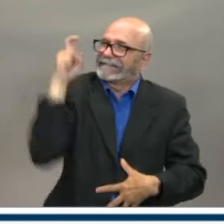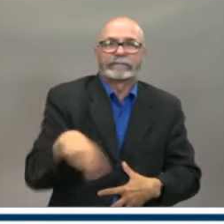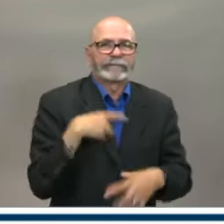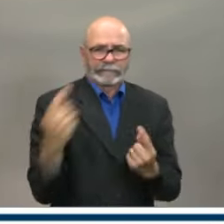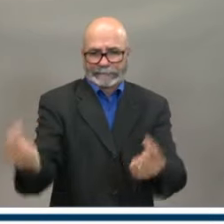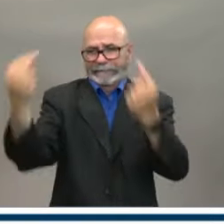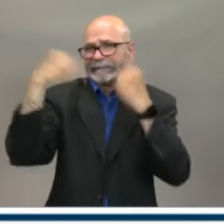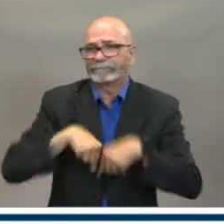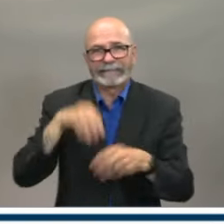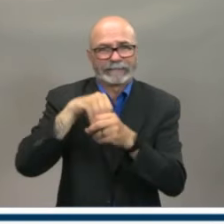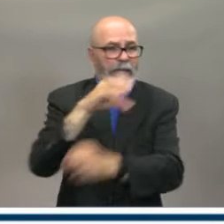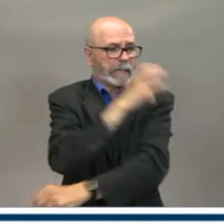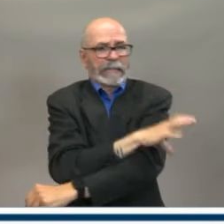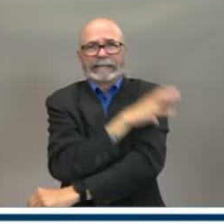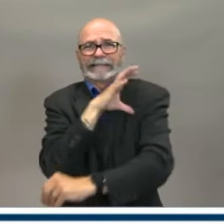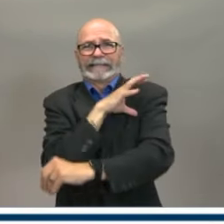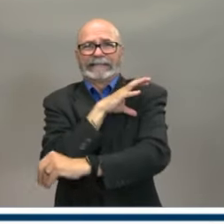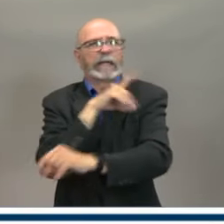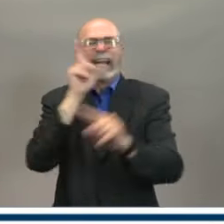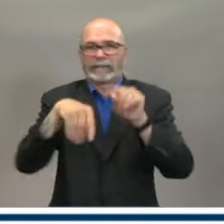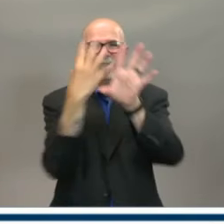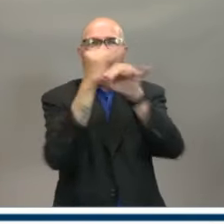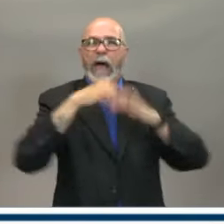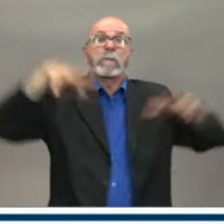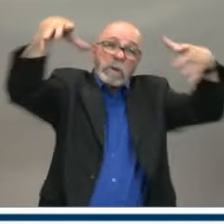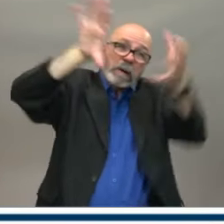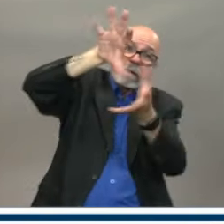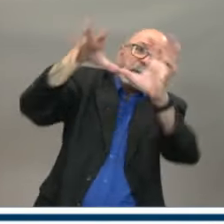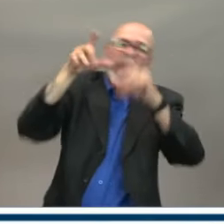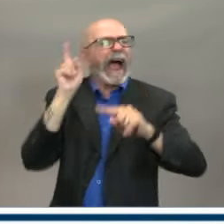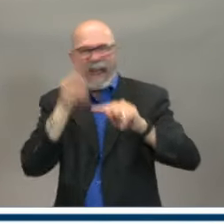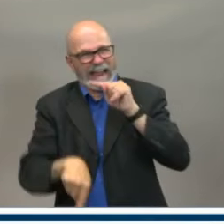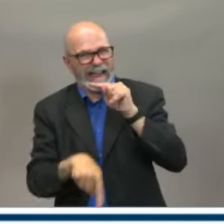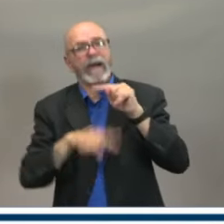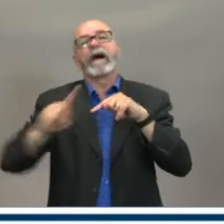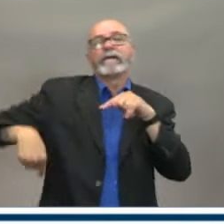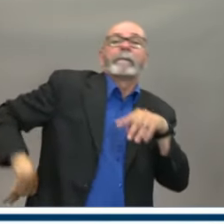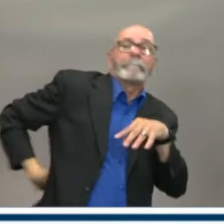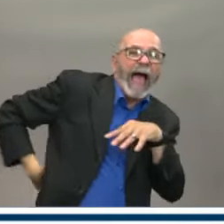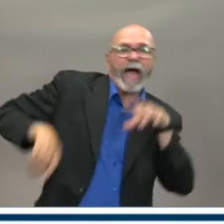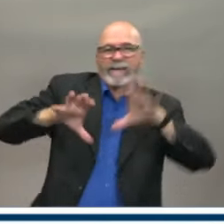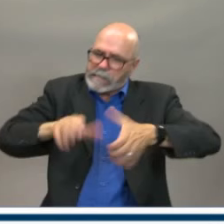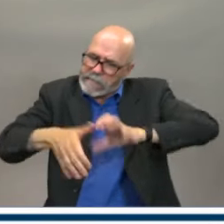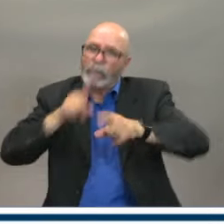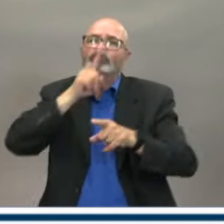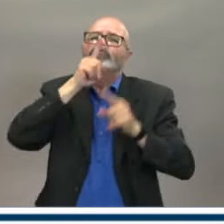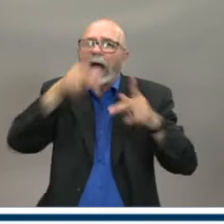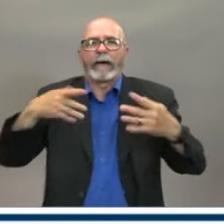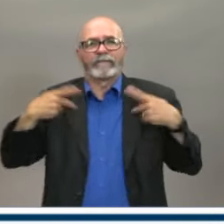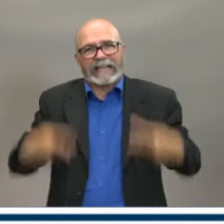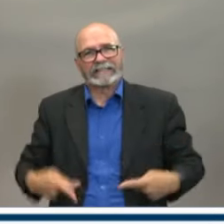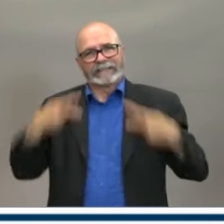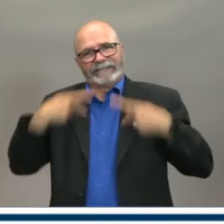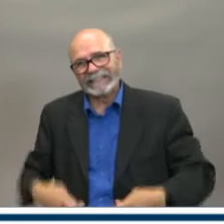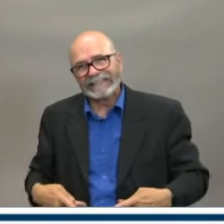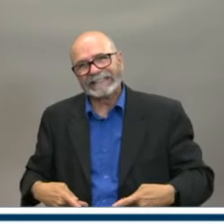in face-to-face. So we're looking at, as part of our consultations into the recovery strategy,